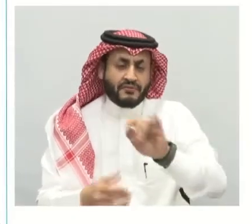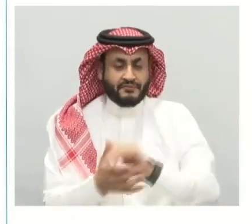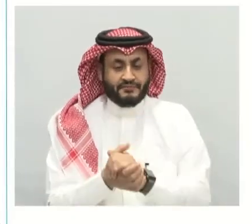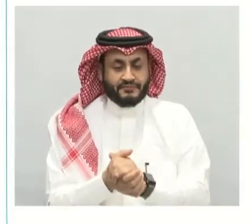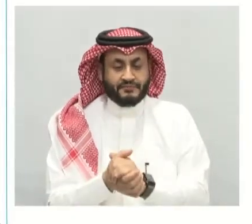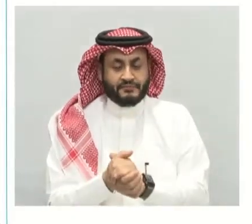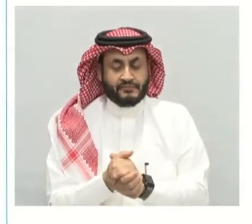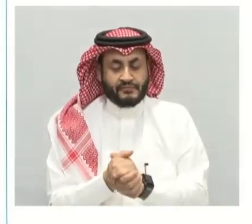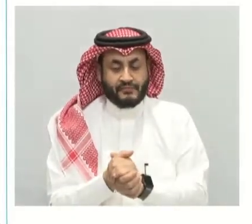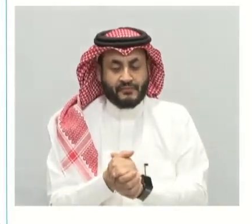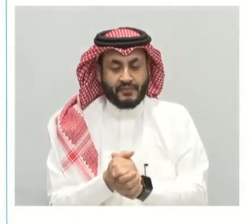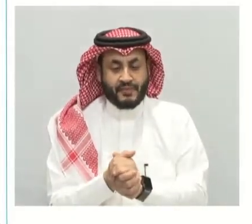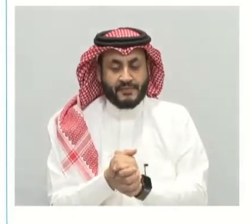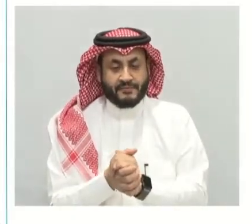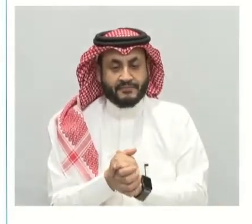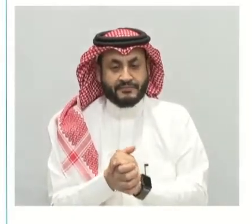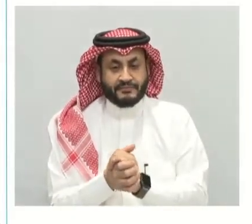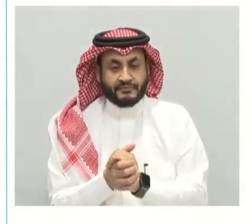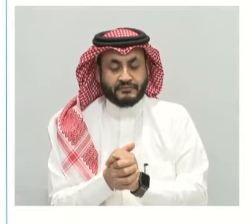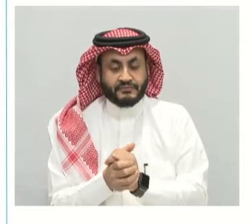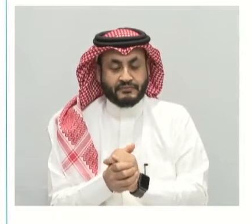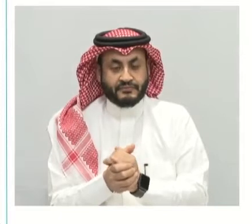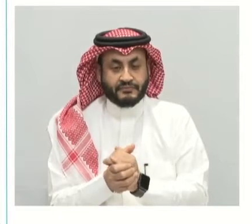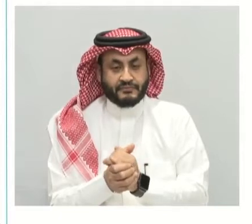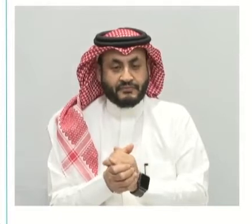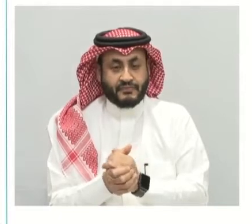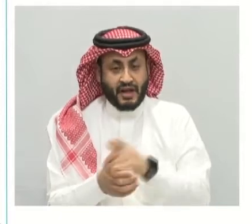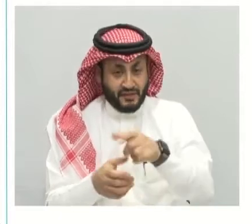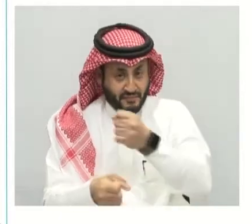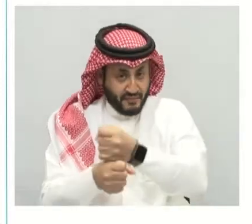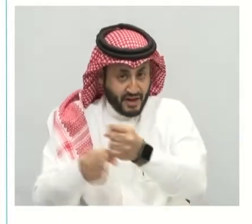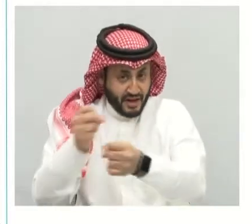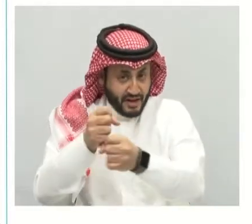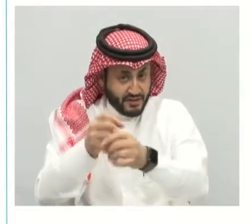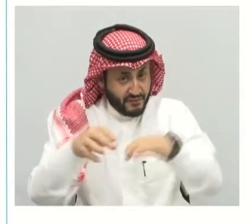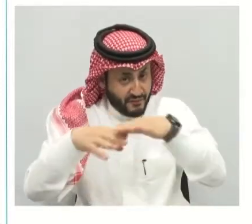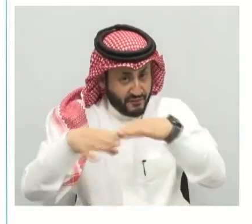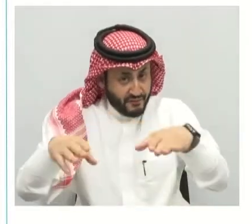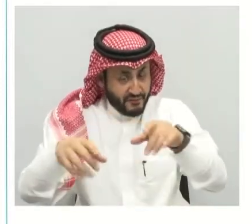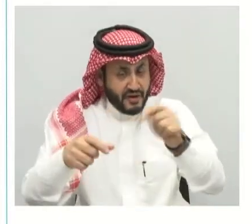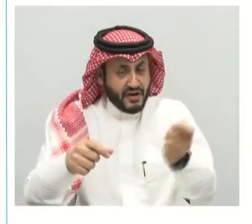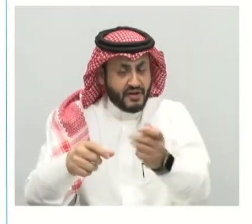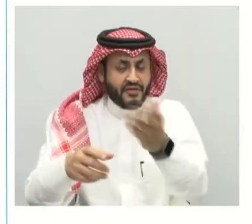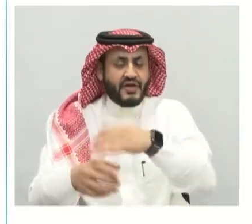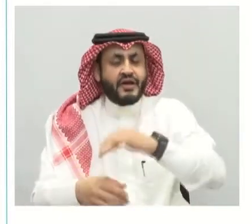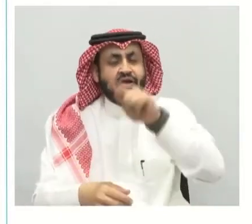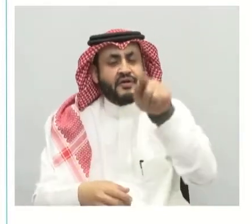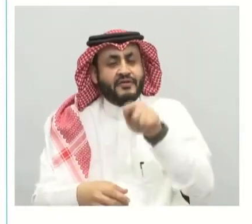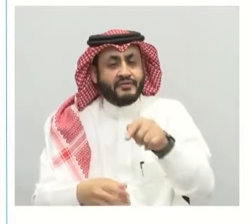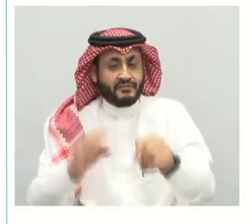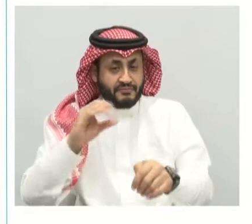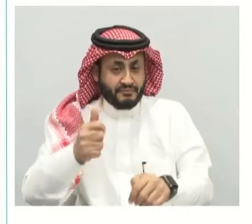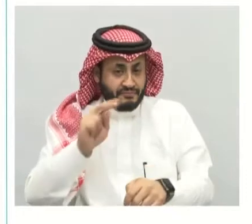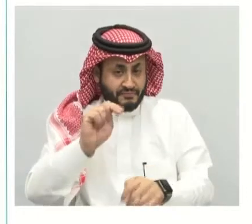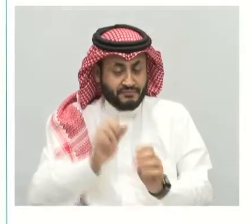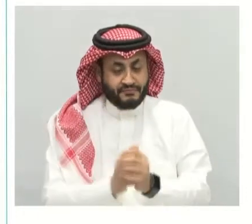say, no, I can't. So this is how we form sentences and how we form questions with can.